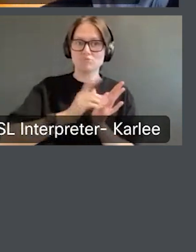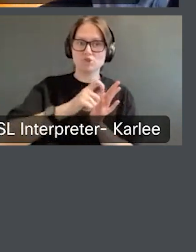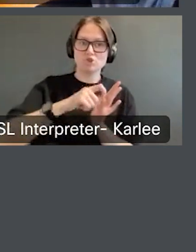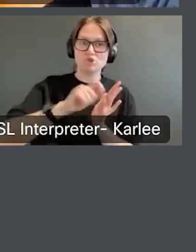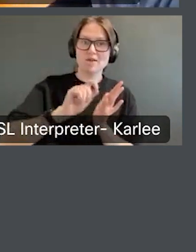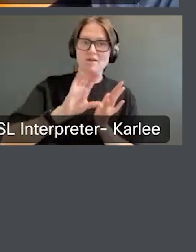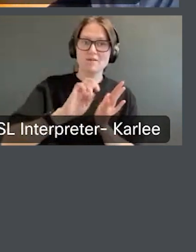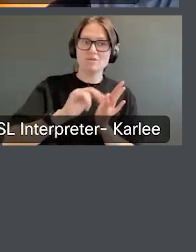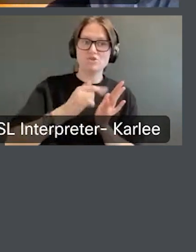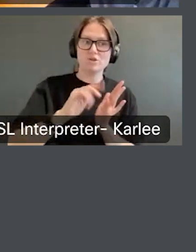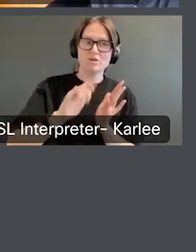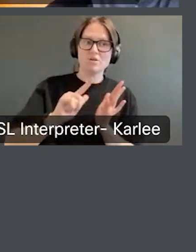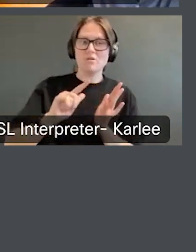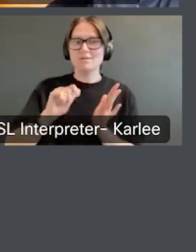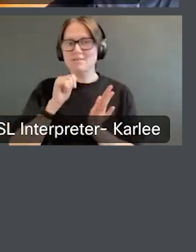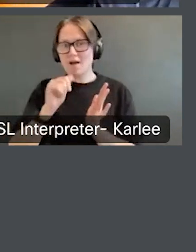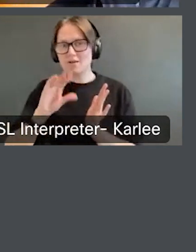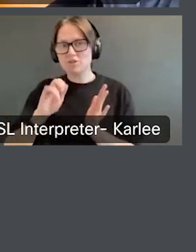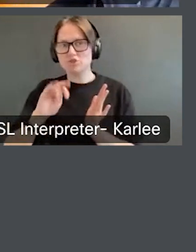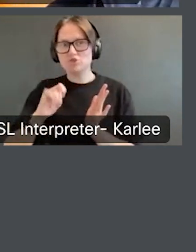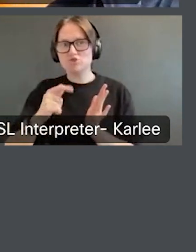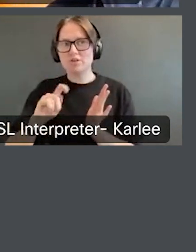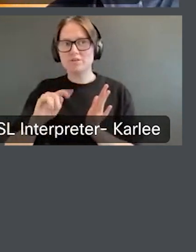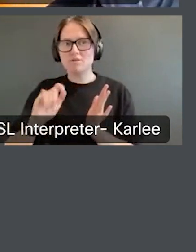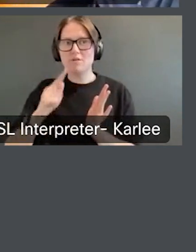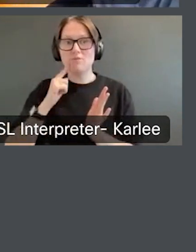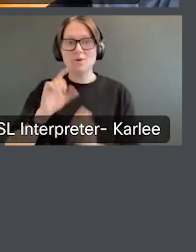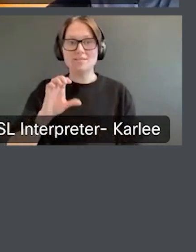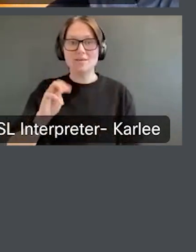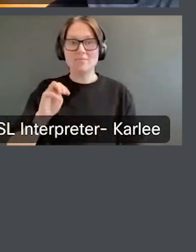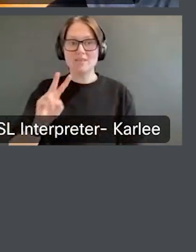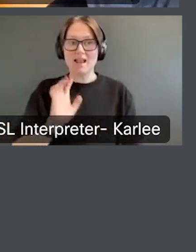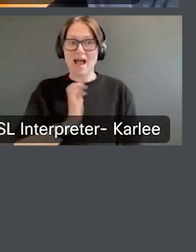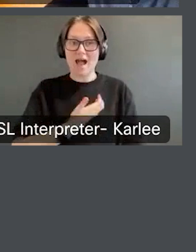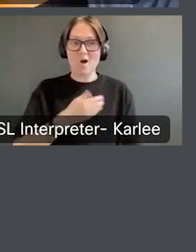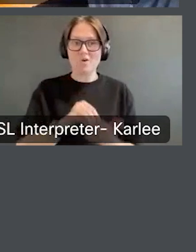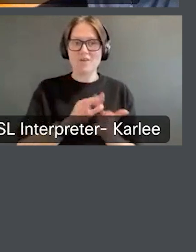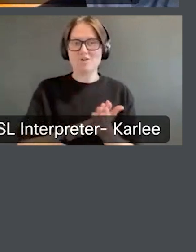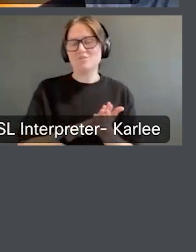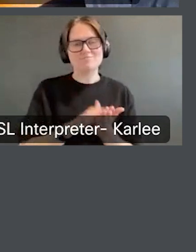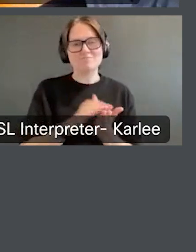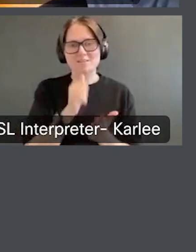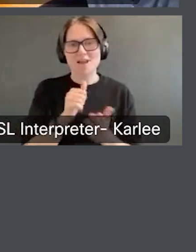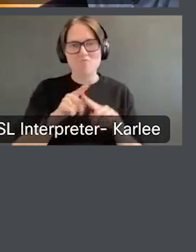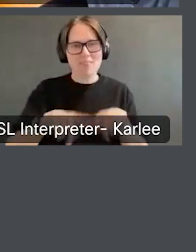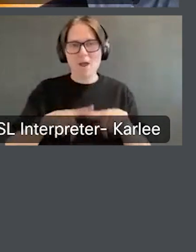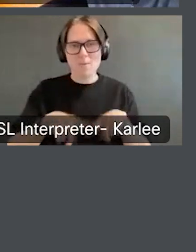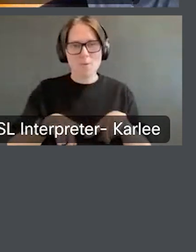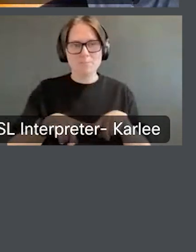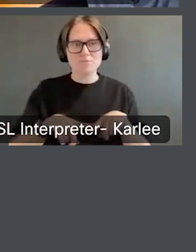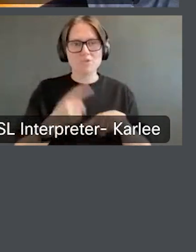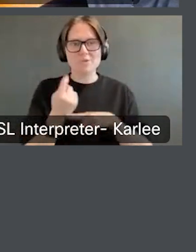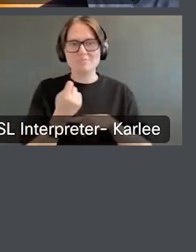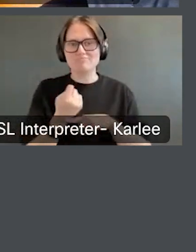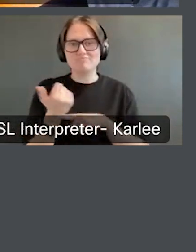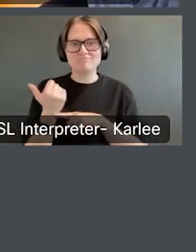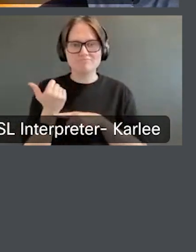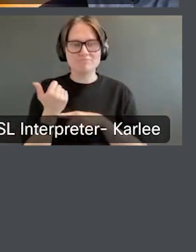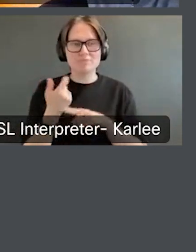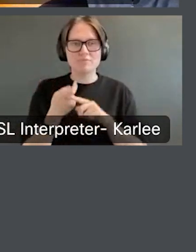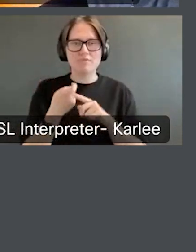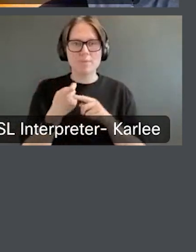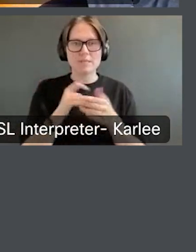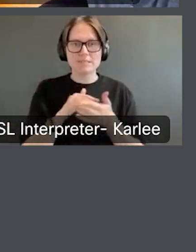to add that to our study. We are working on it, and I'd love to talk with someone